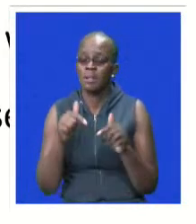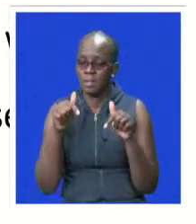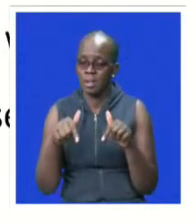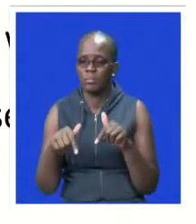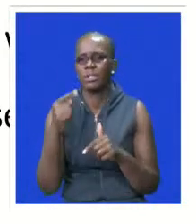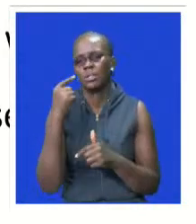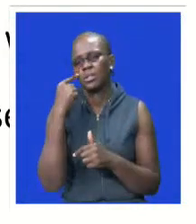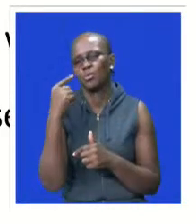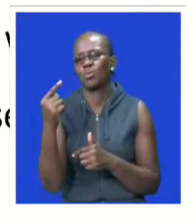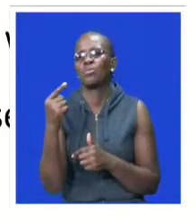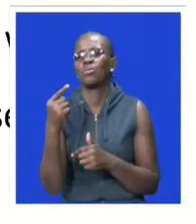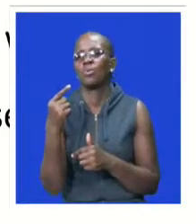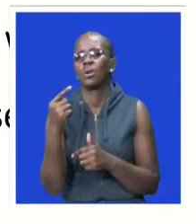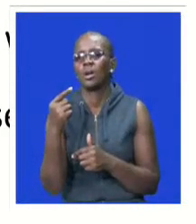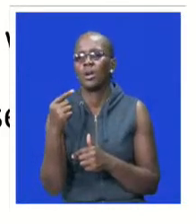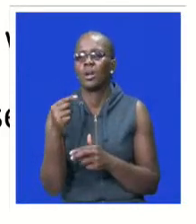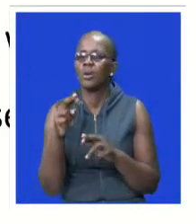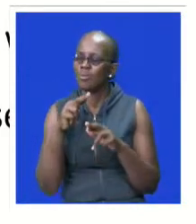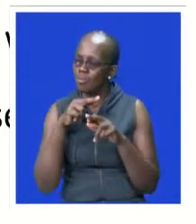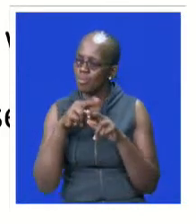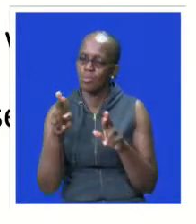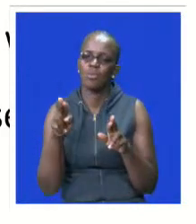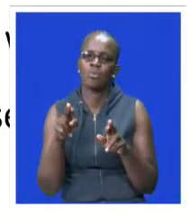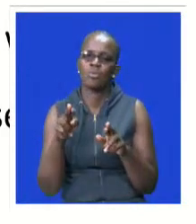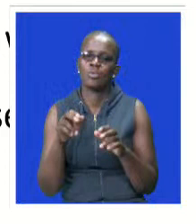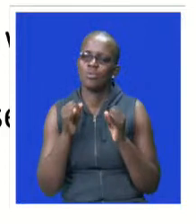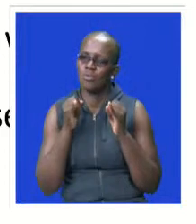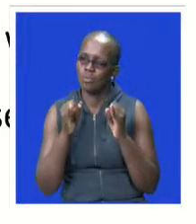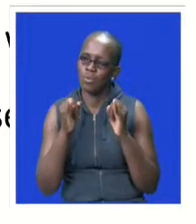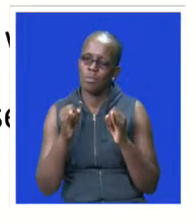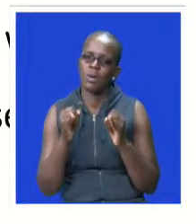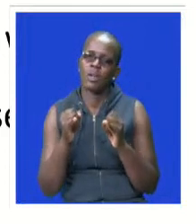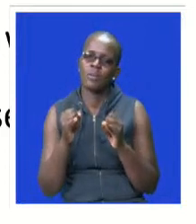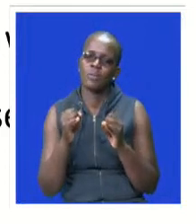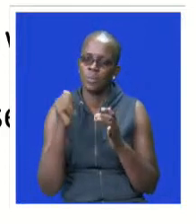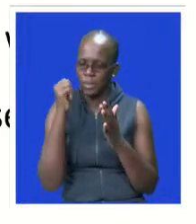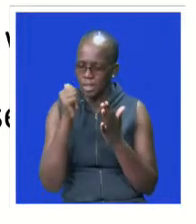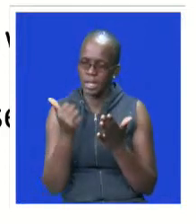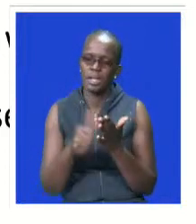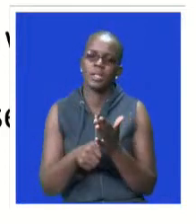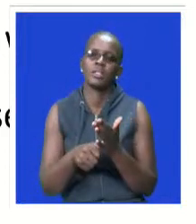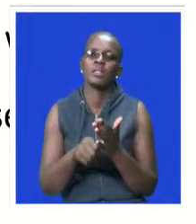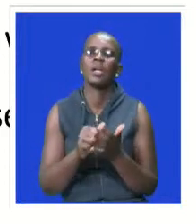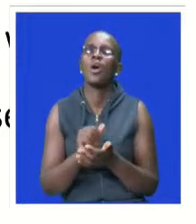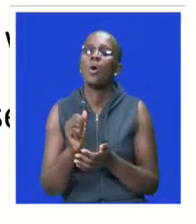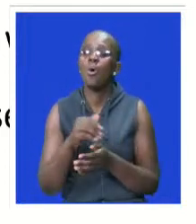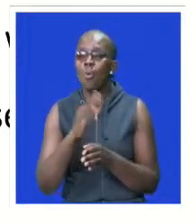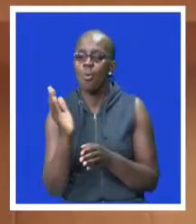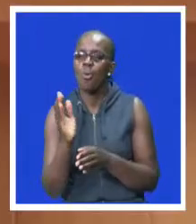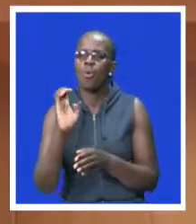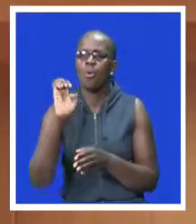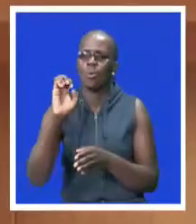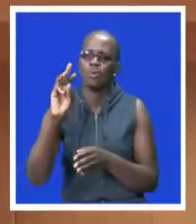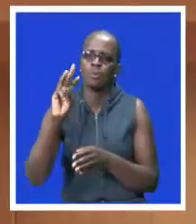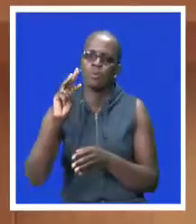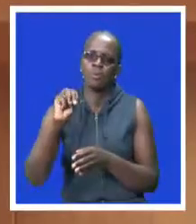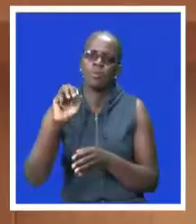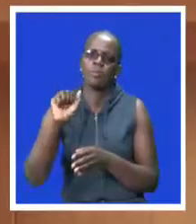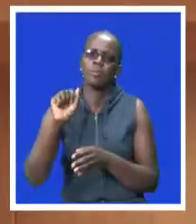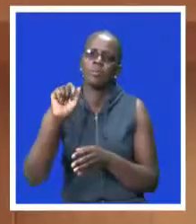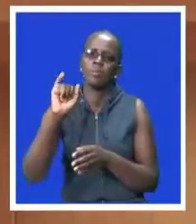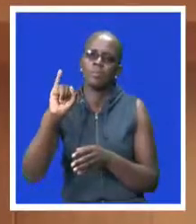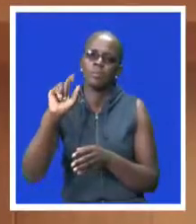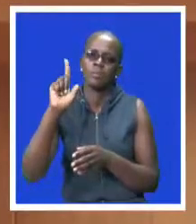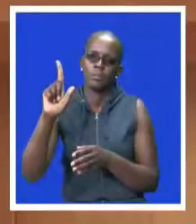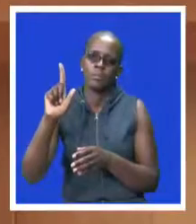can say email writing. Informal letter or an email. So don't get confused if you find the question that it says write an